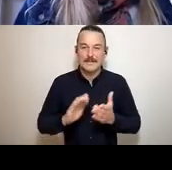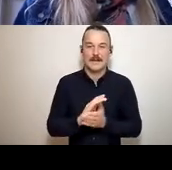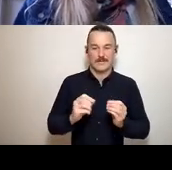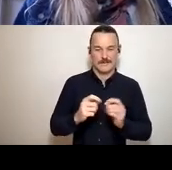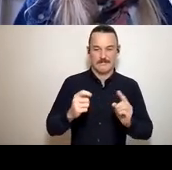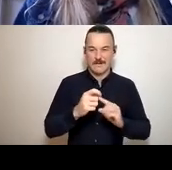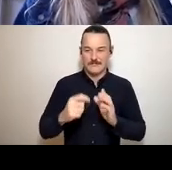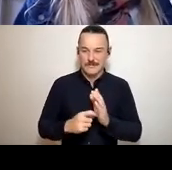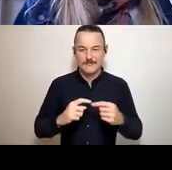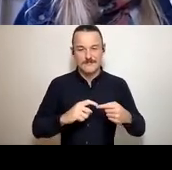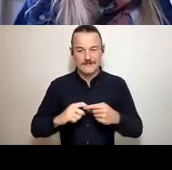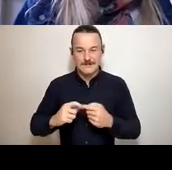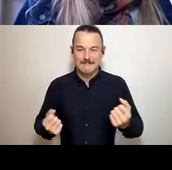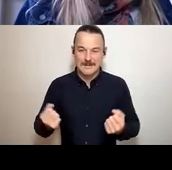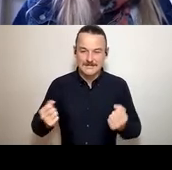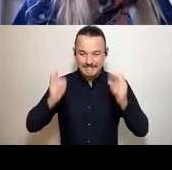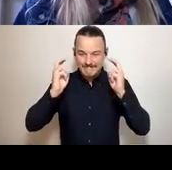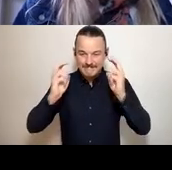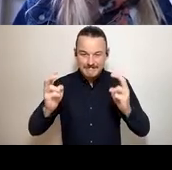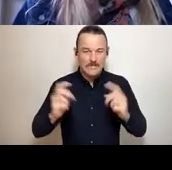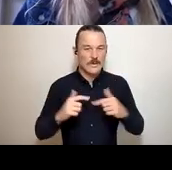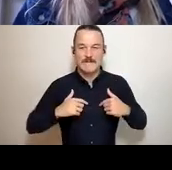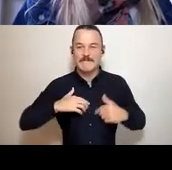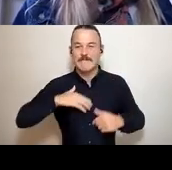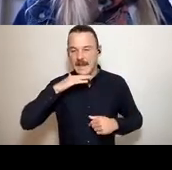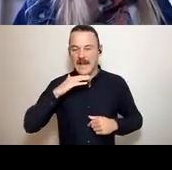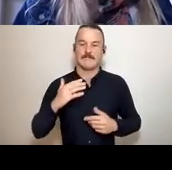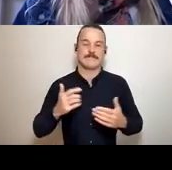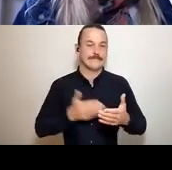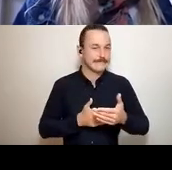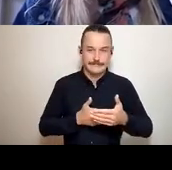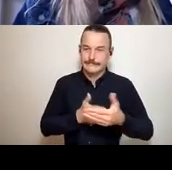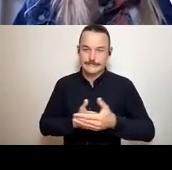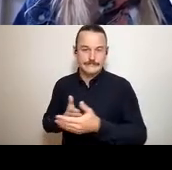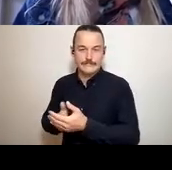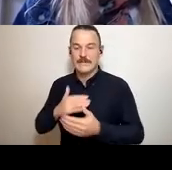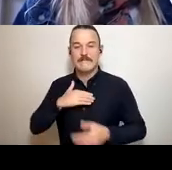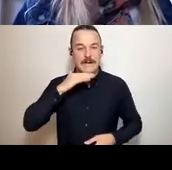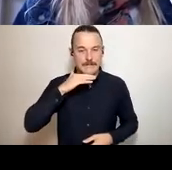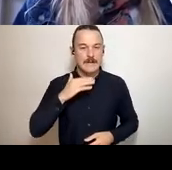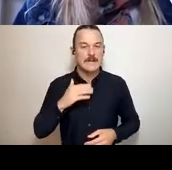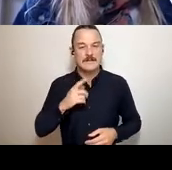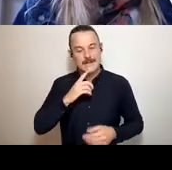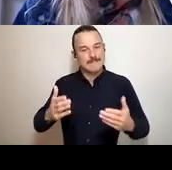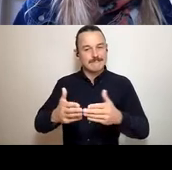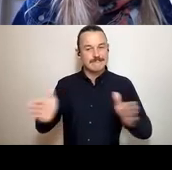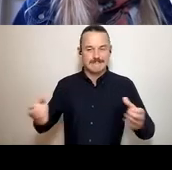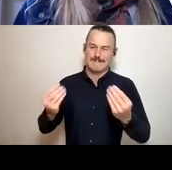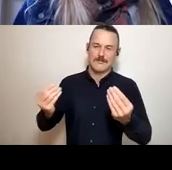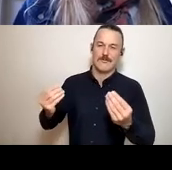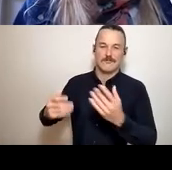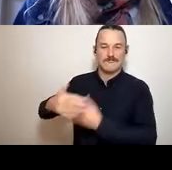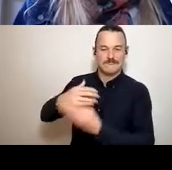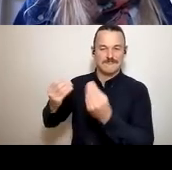we had enough of this exclusion and that, you know, mainstream society needs to get on board with things. So just thought I'd